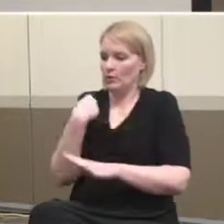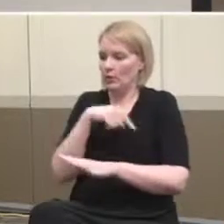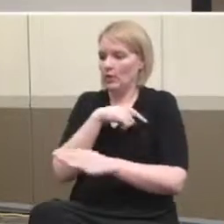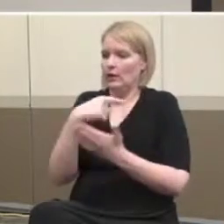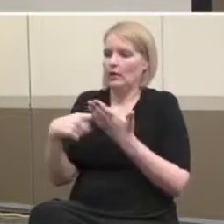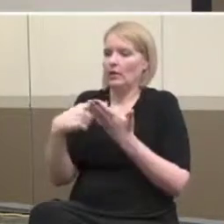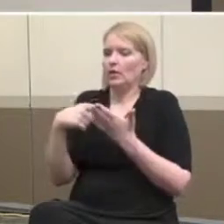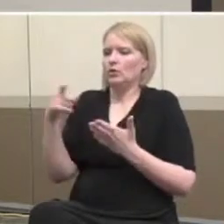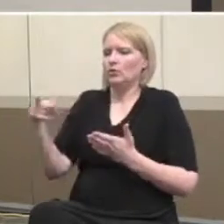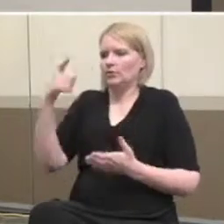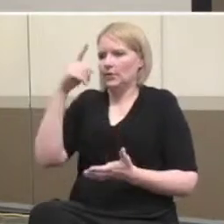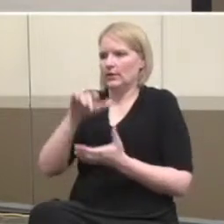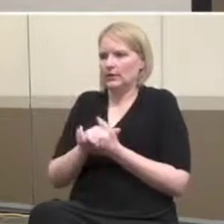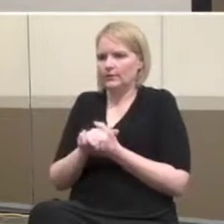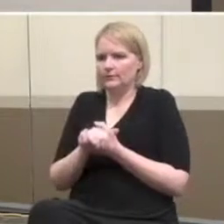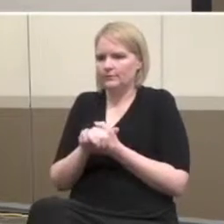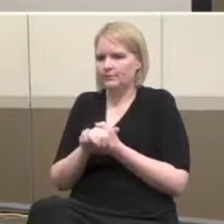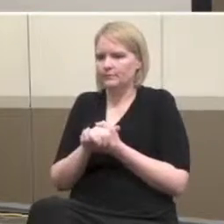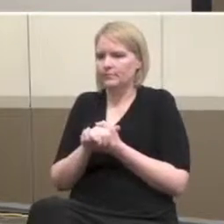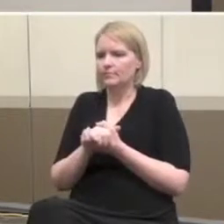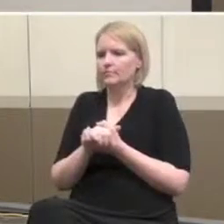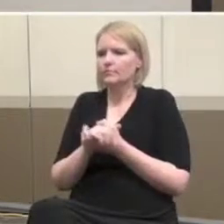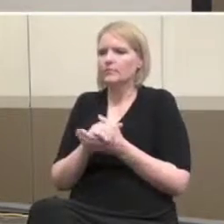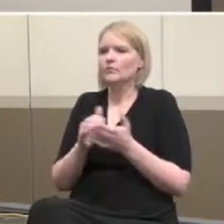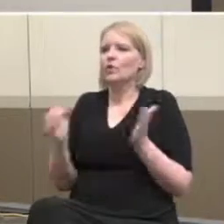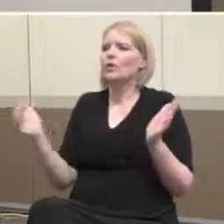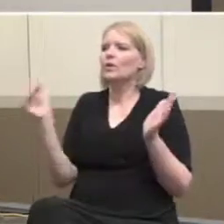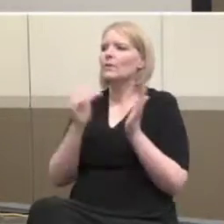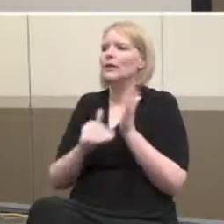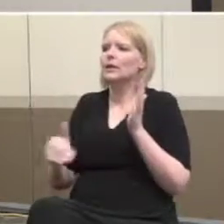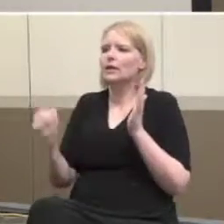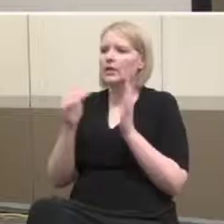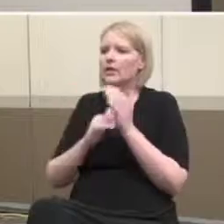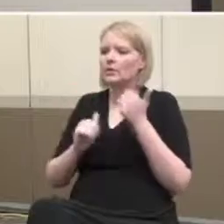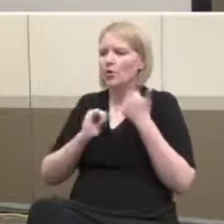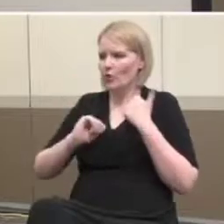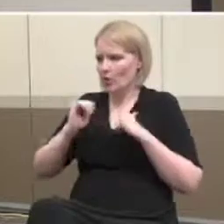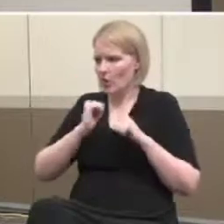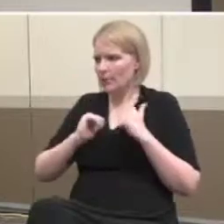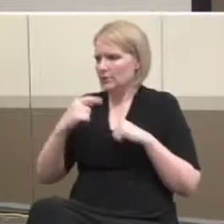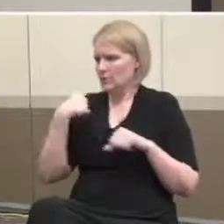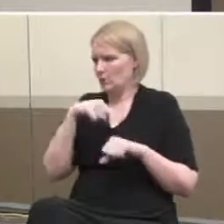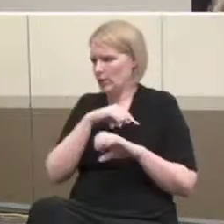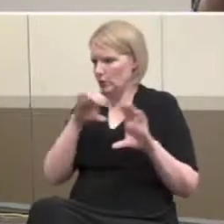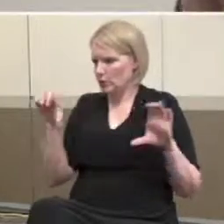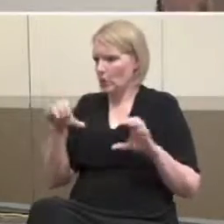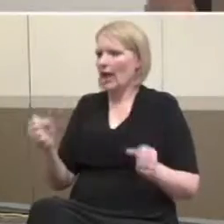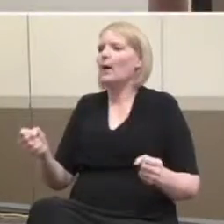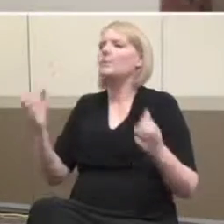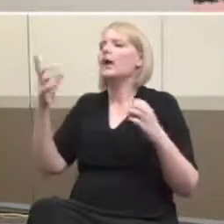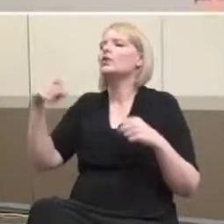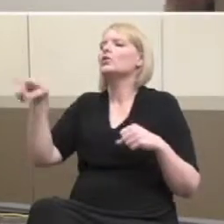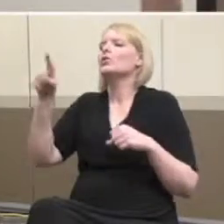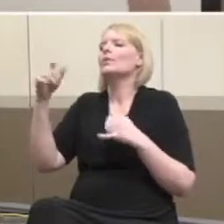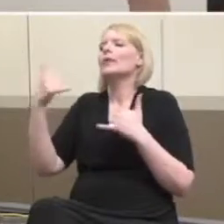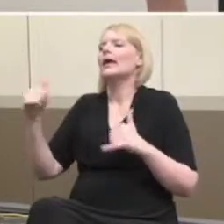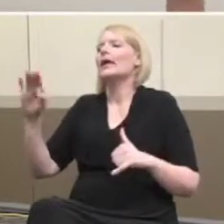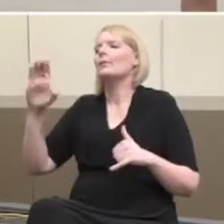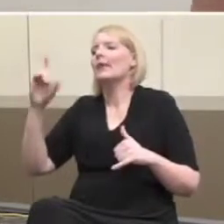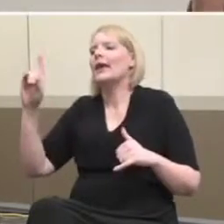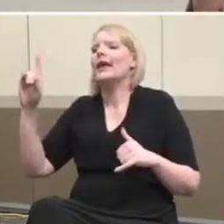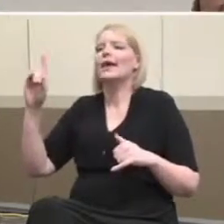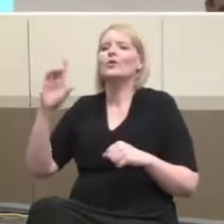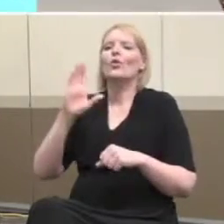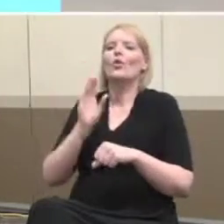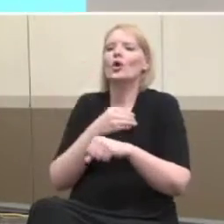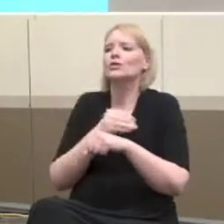talked about it, she believed that the repeated performance that we all do, how many of you in here played a band instrument, an orchestra instrument,